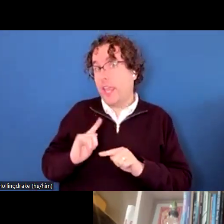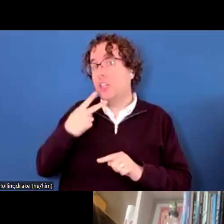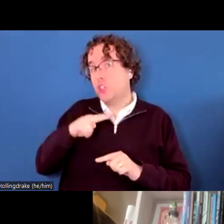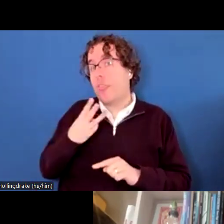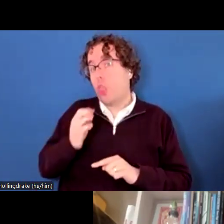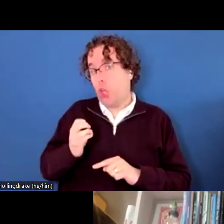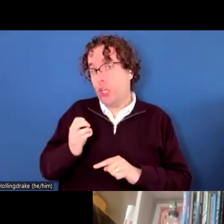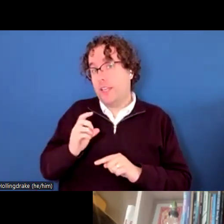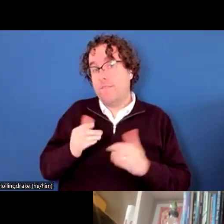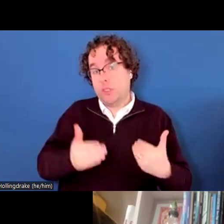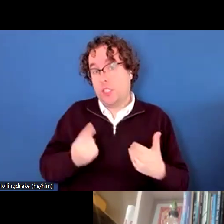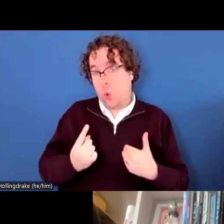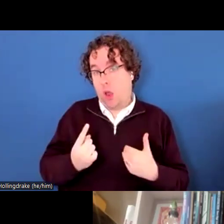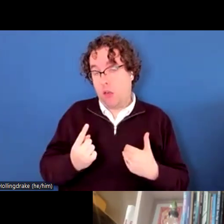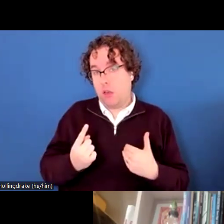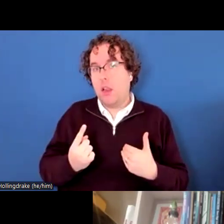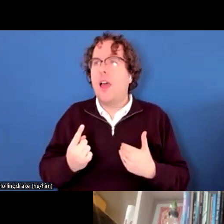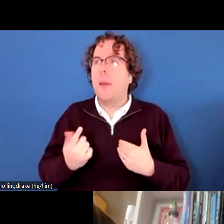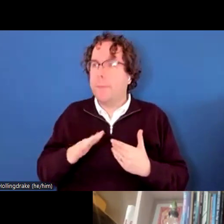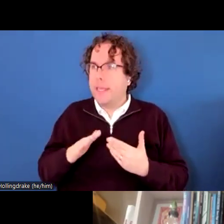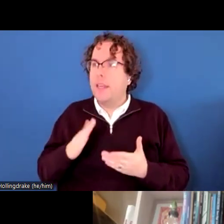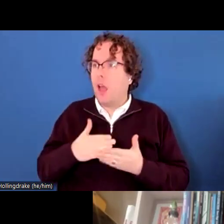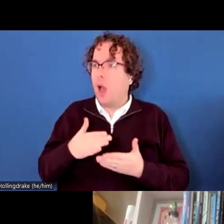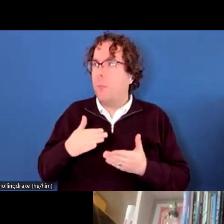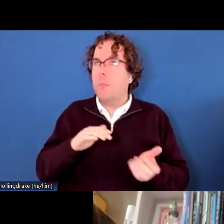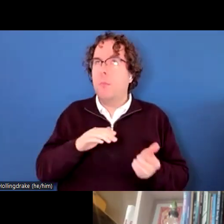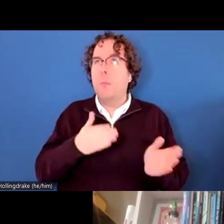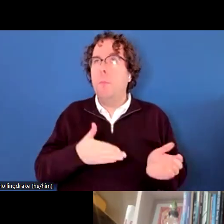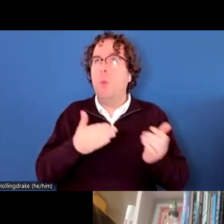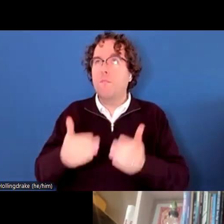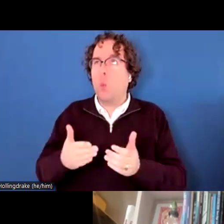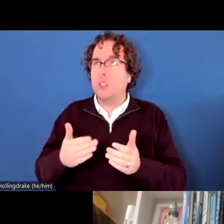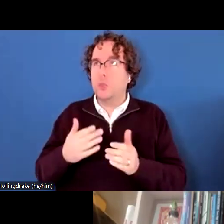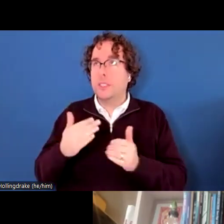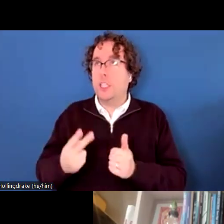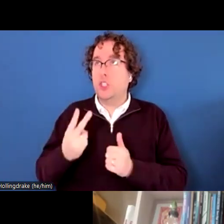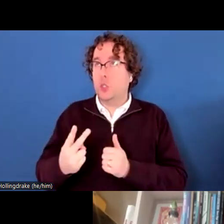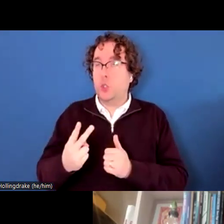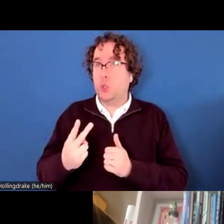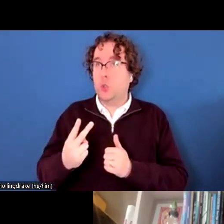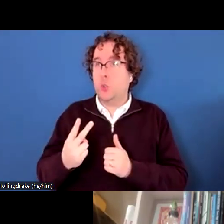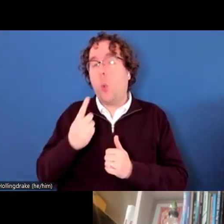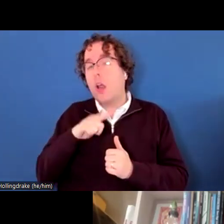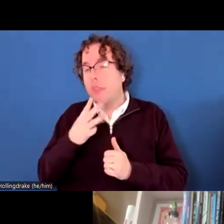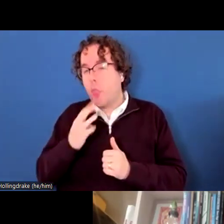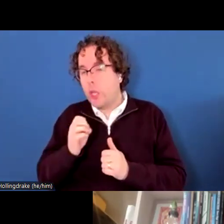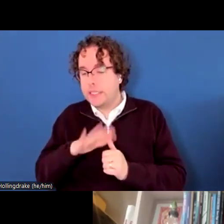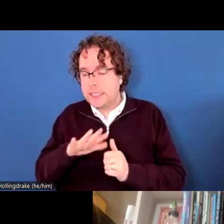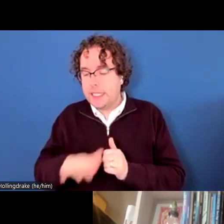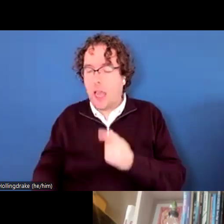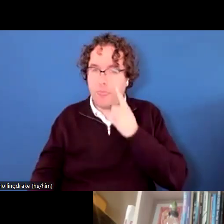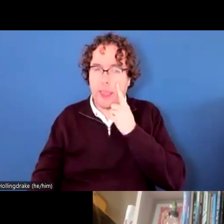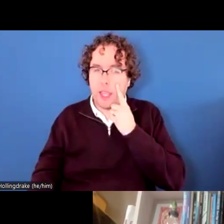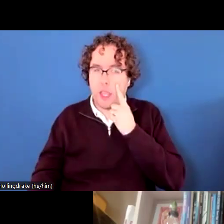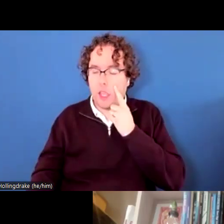and we put forward, I think it was just over 130 for stage 2. And we had, I think it was around about